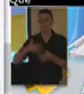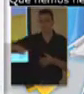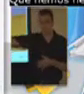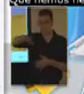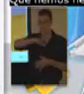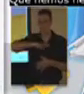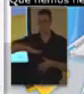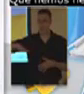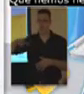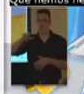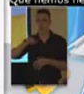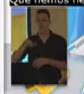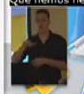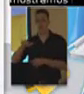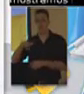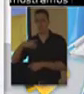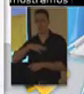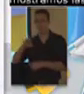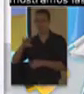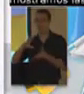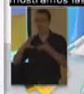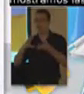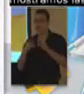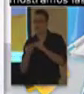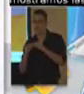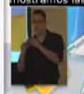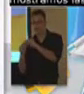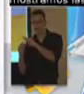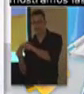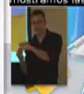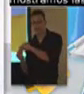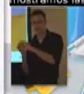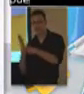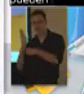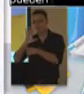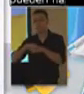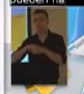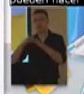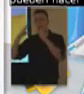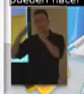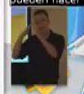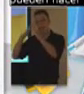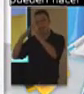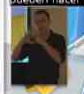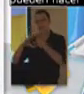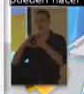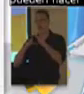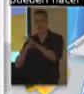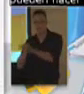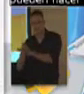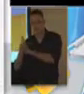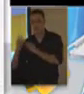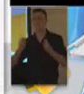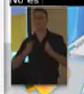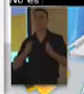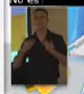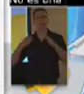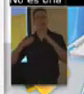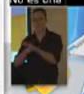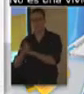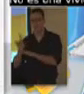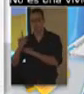So we created an area in which we showed the possible adaptations that can help us create an